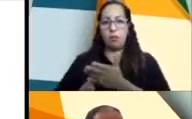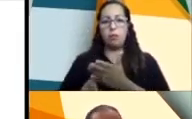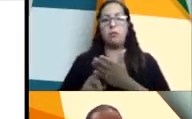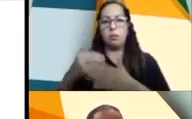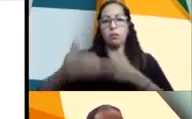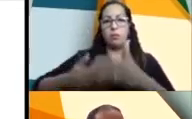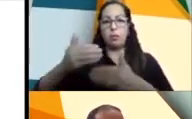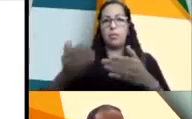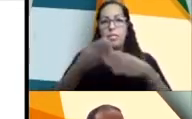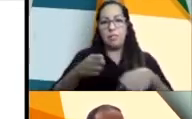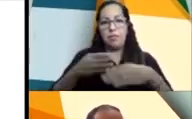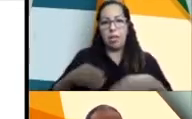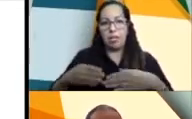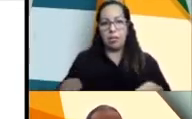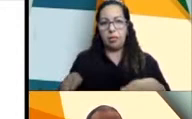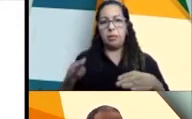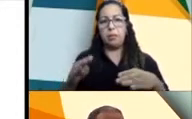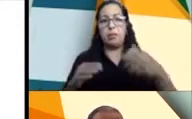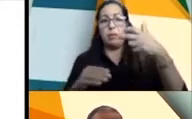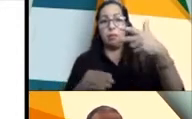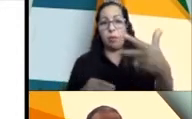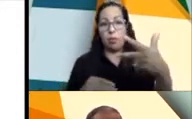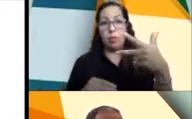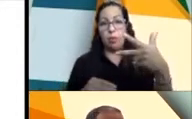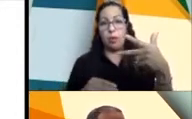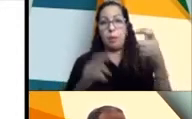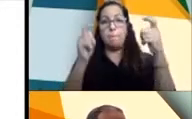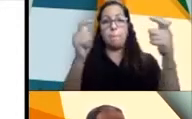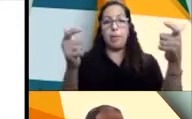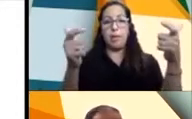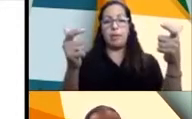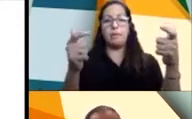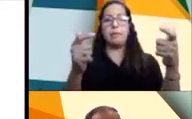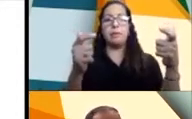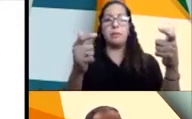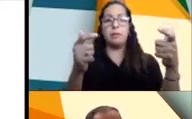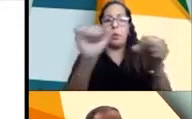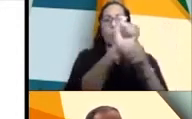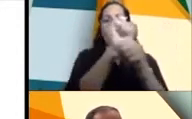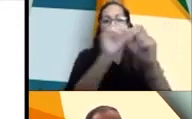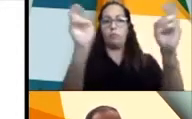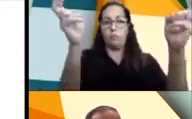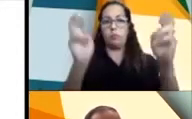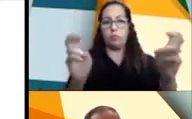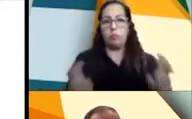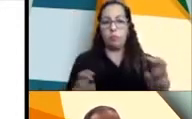divided into three big tasks. The first task is related